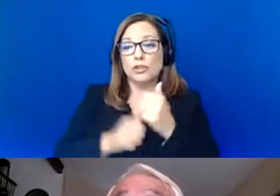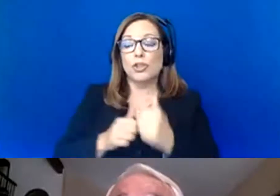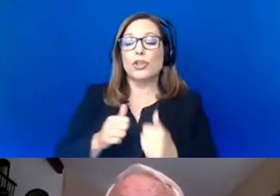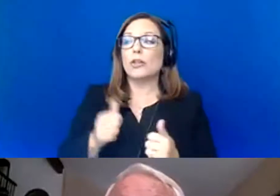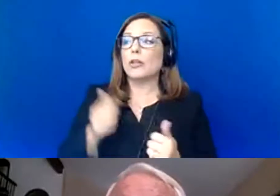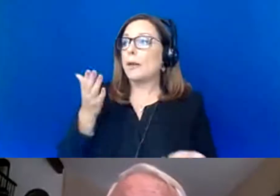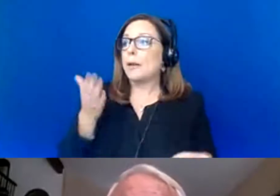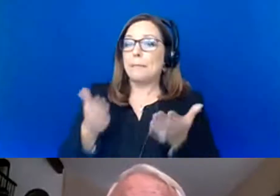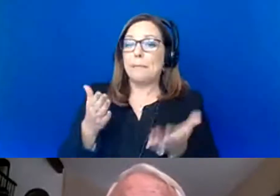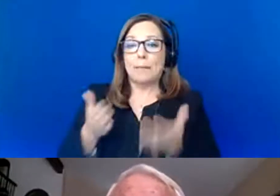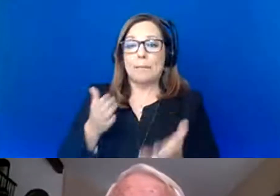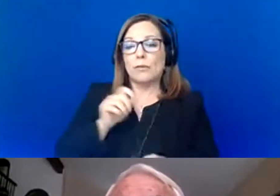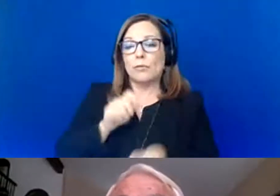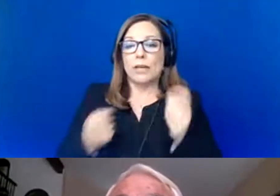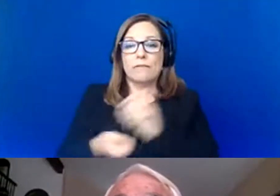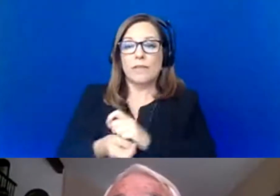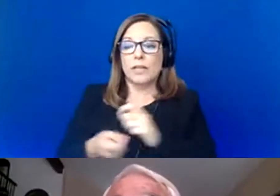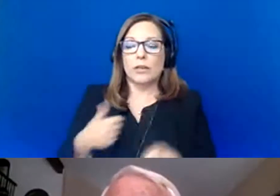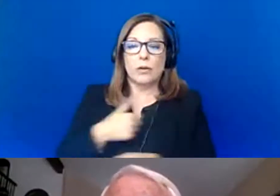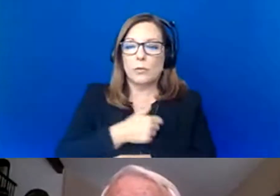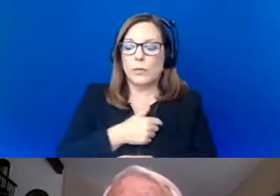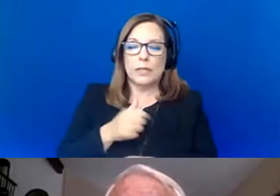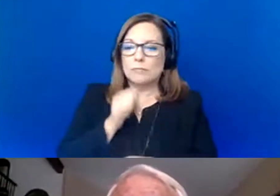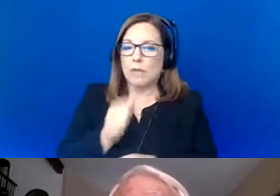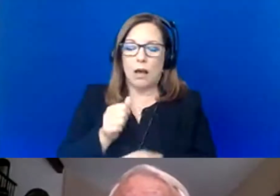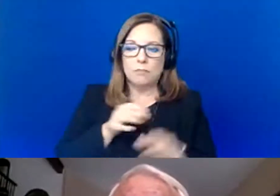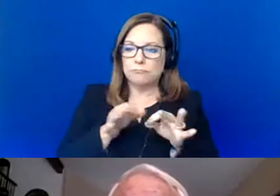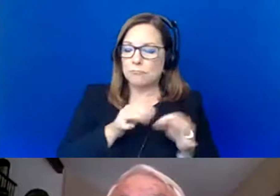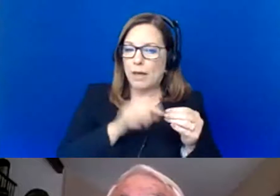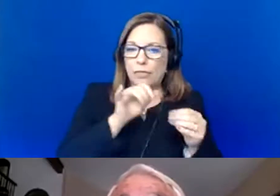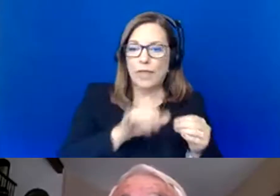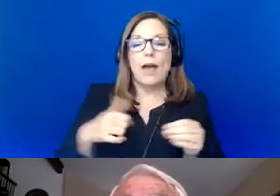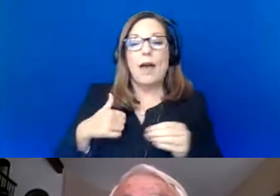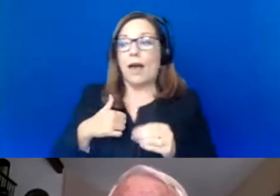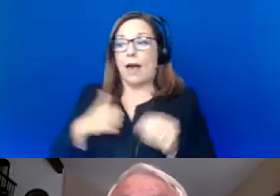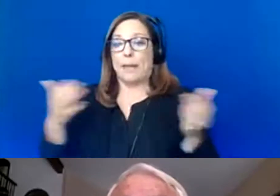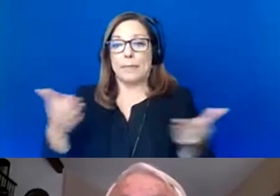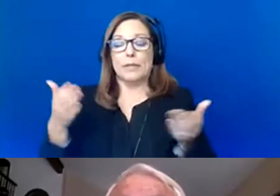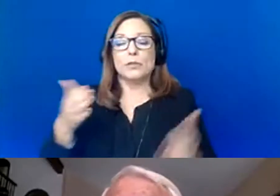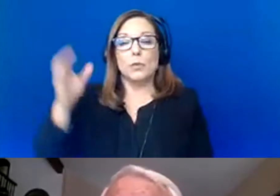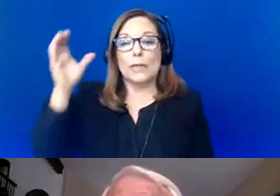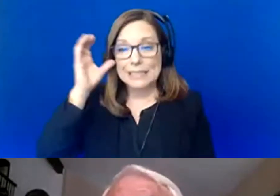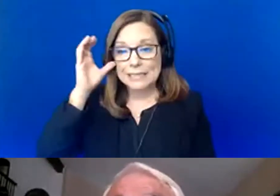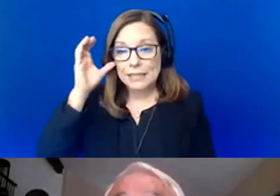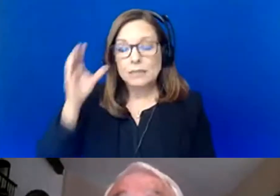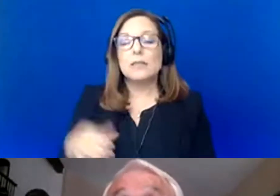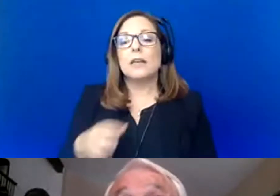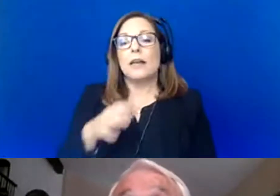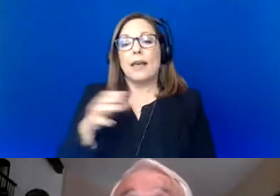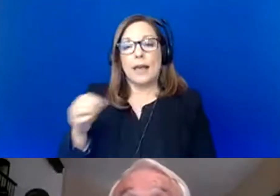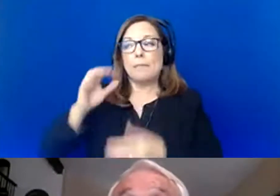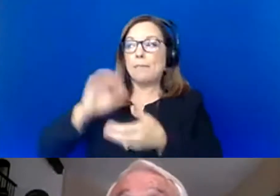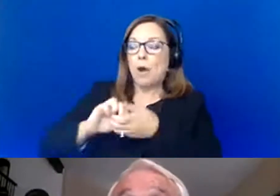be reconfigured. I am here to listen along with and partnering with